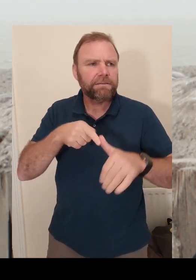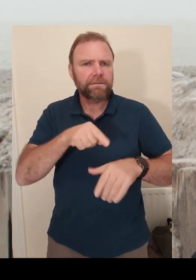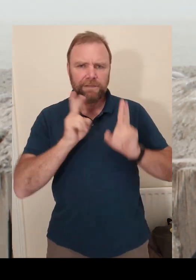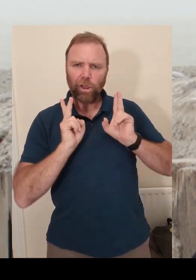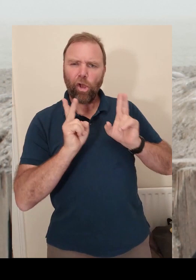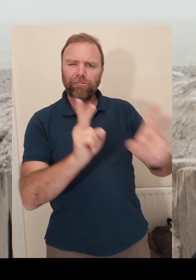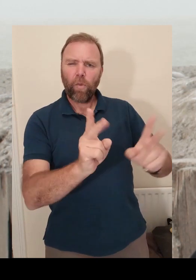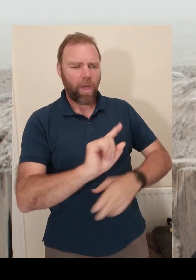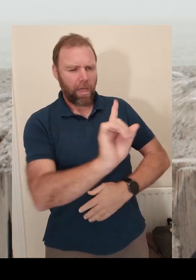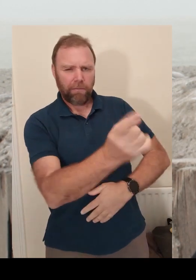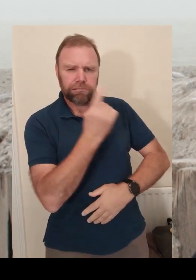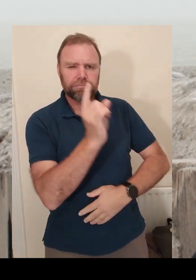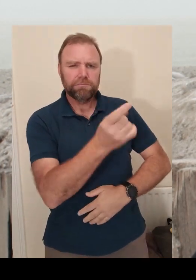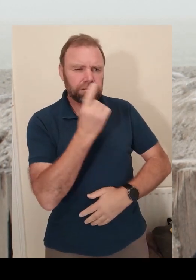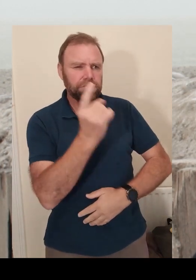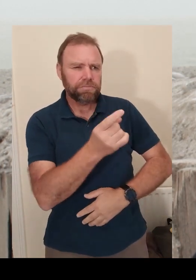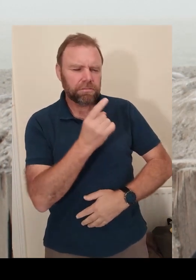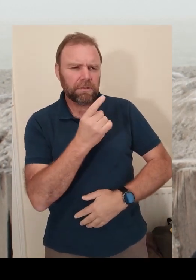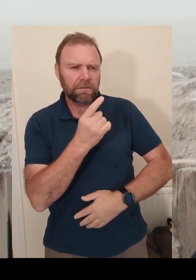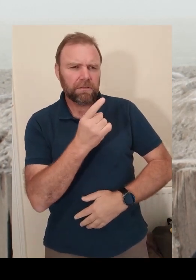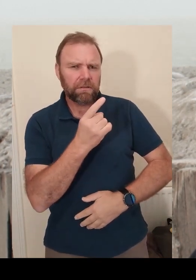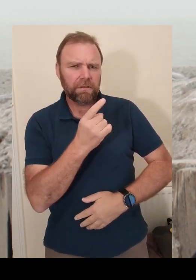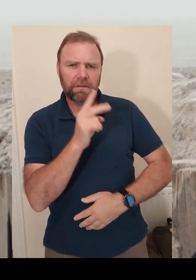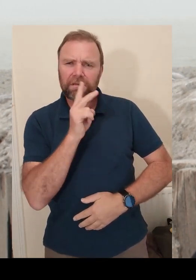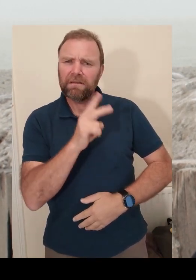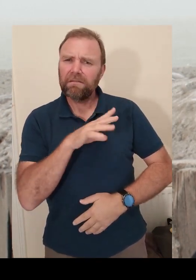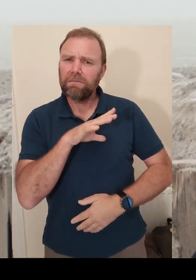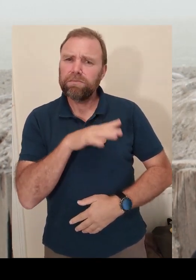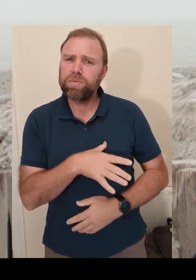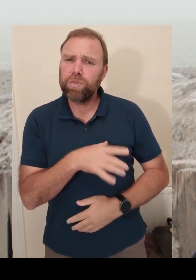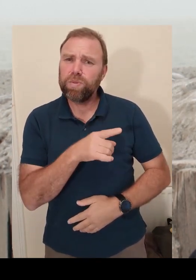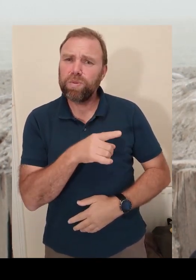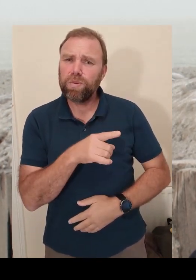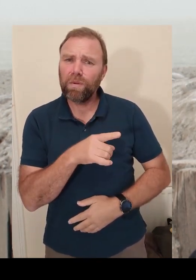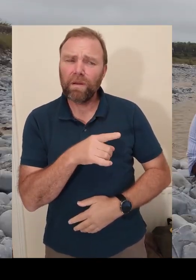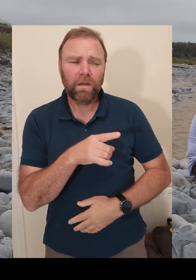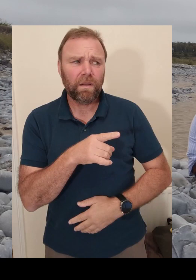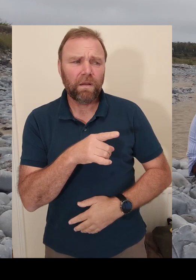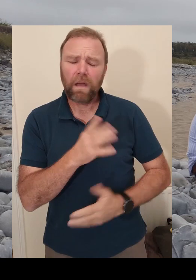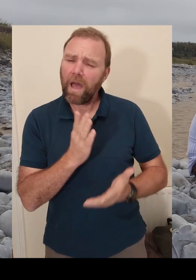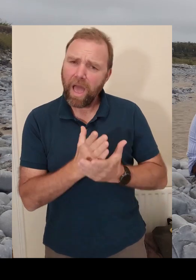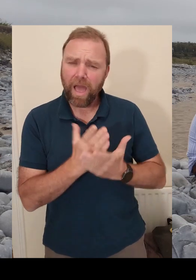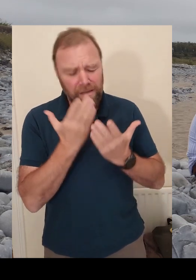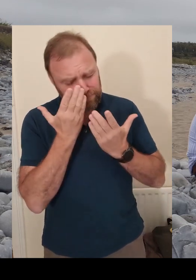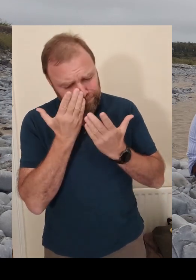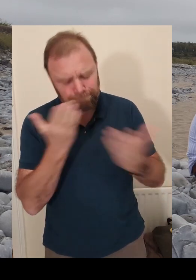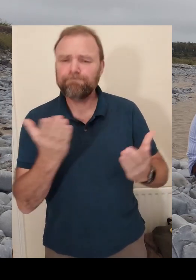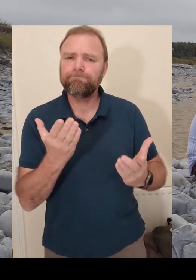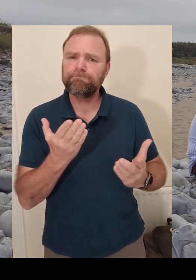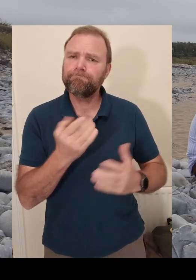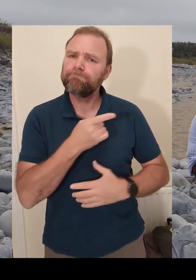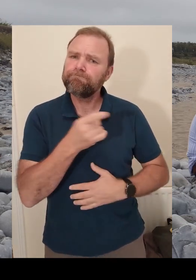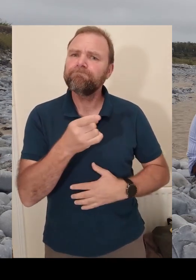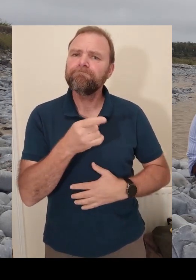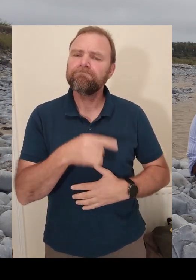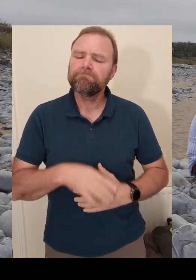down that corridor on a weekly basis, obviously exhausted. And I found a new respect